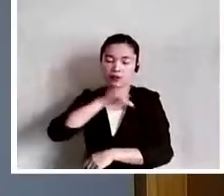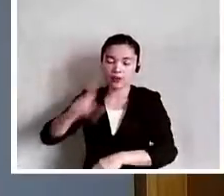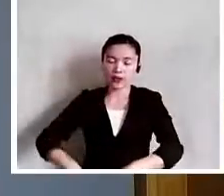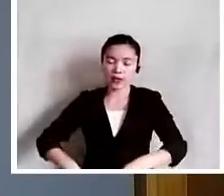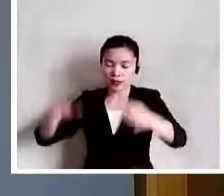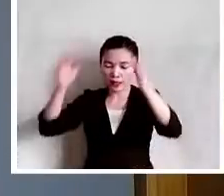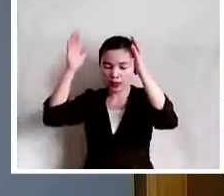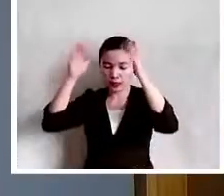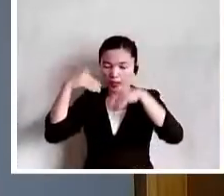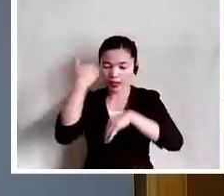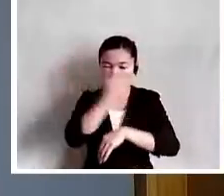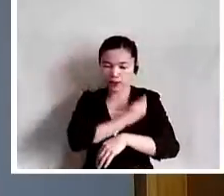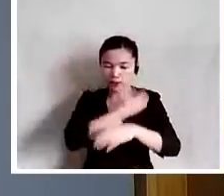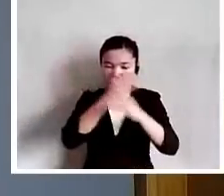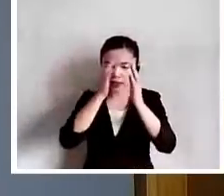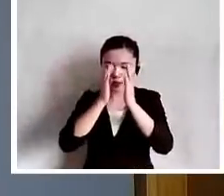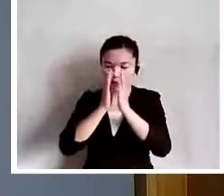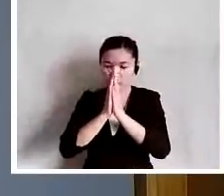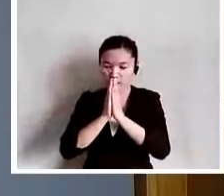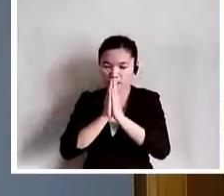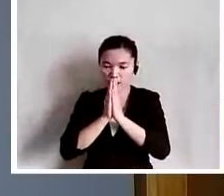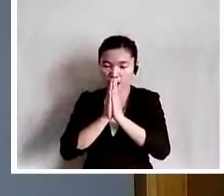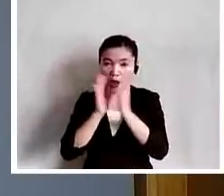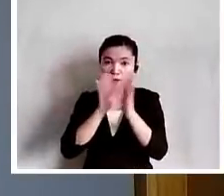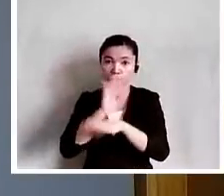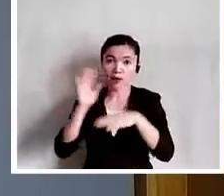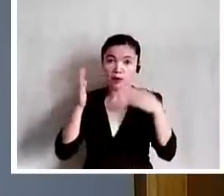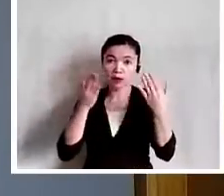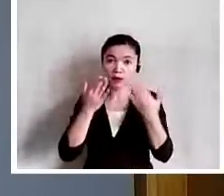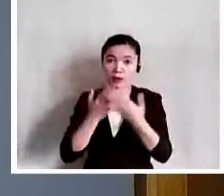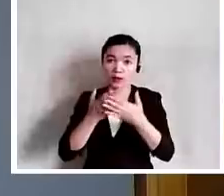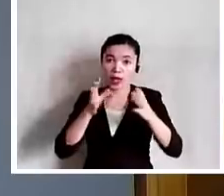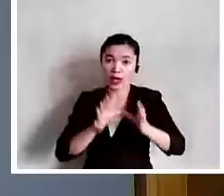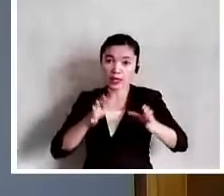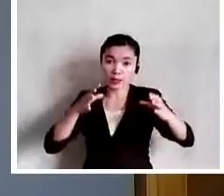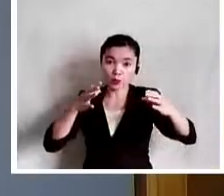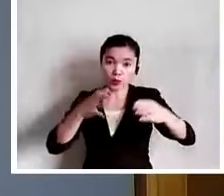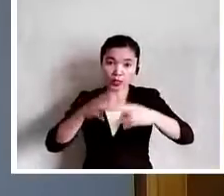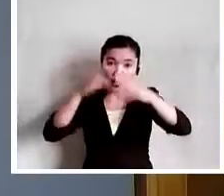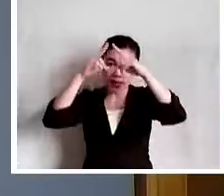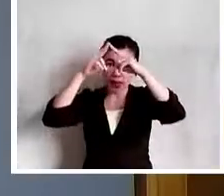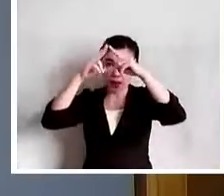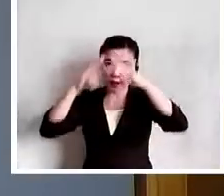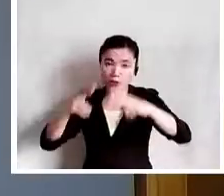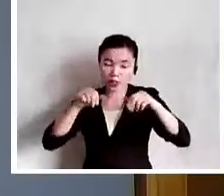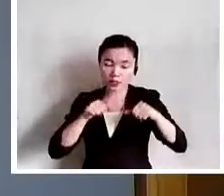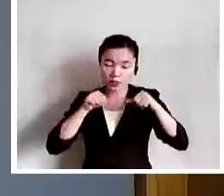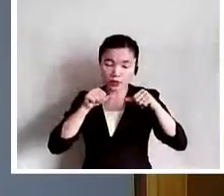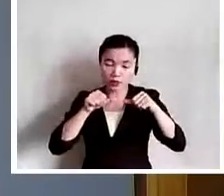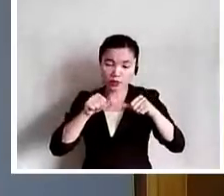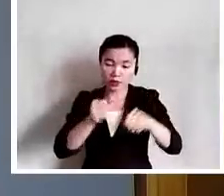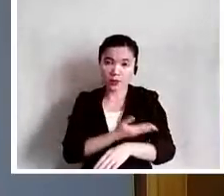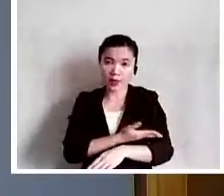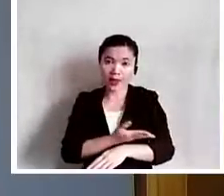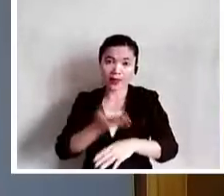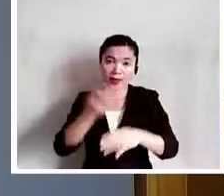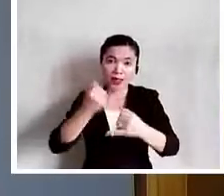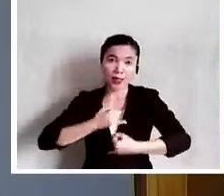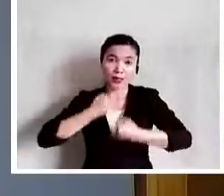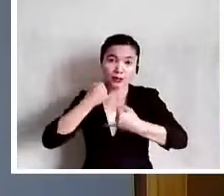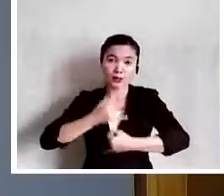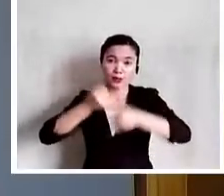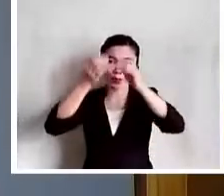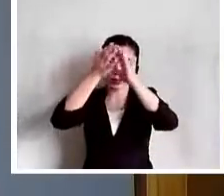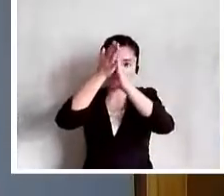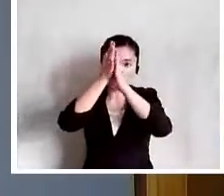our prayer. For all those isolated in their homes, sustain them in joy and peace. Let